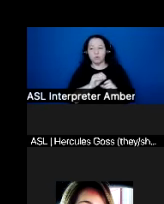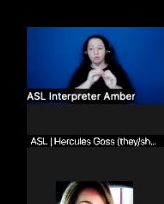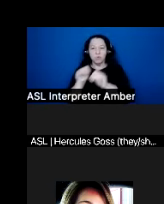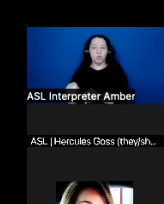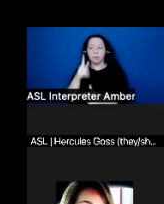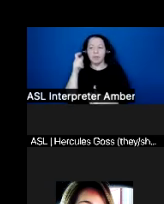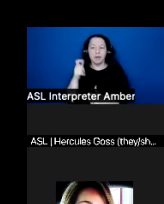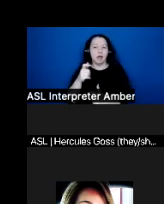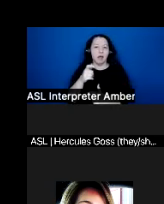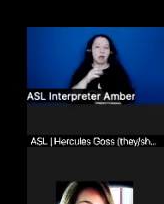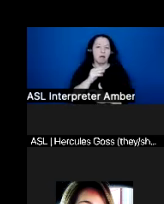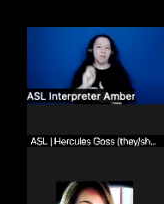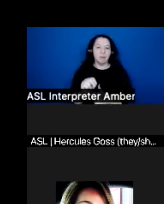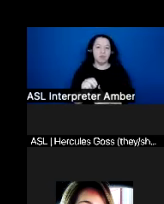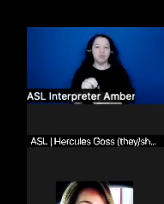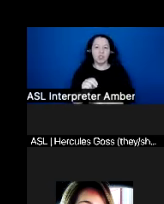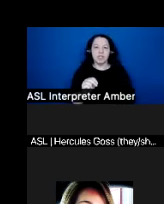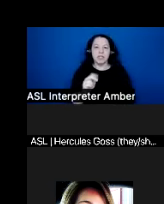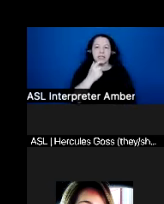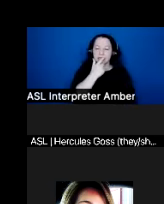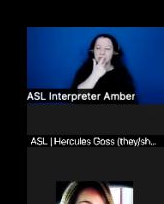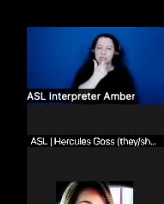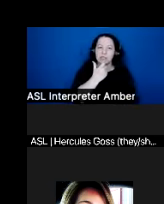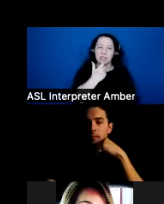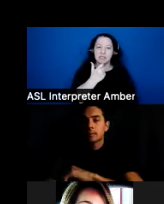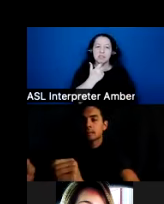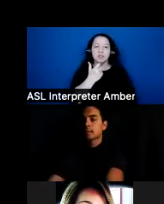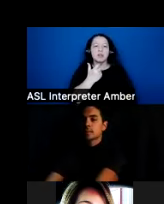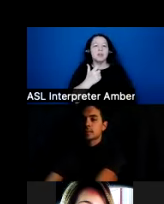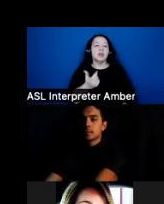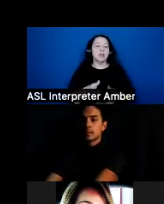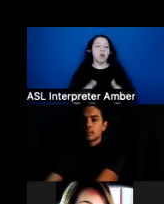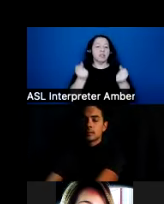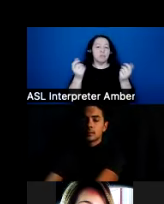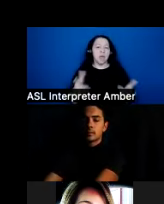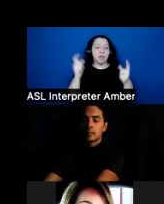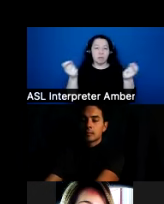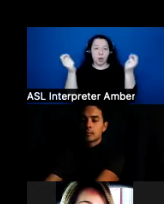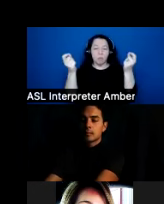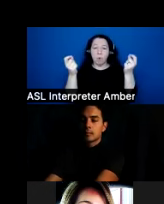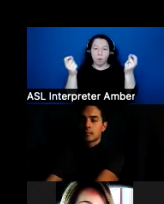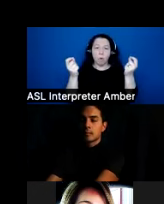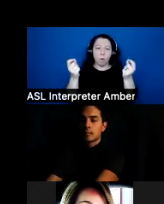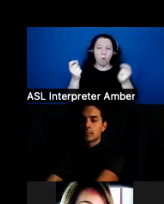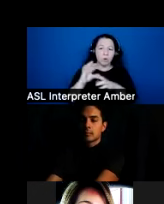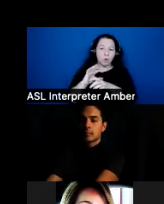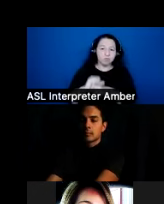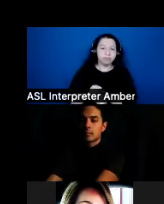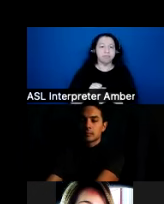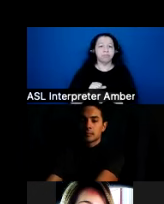And we lost a lot of sort of ceremonial practices and over the years,